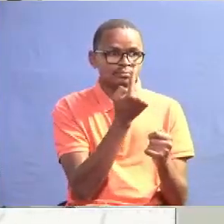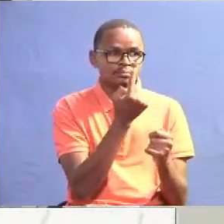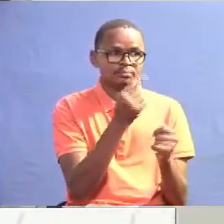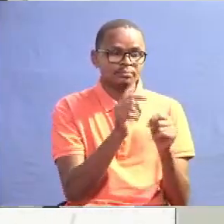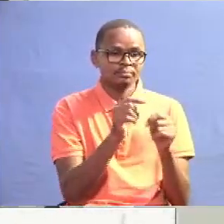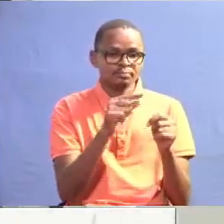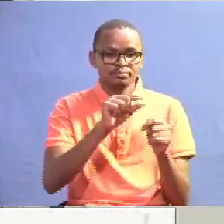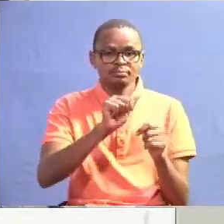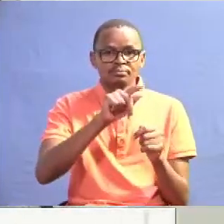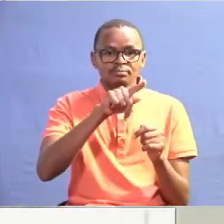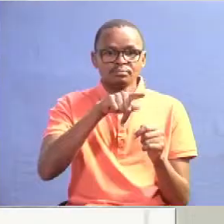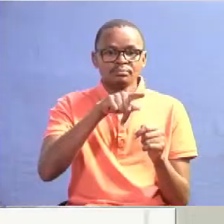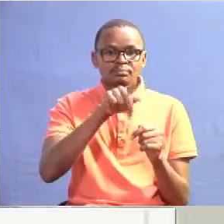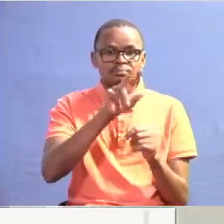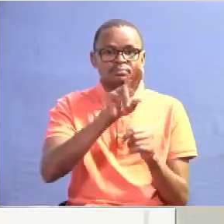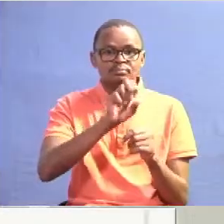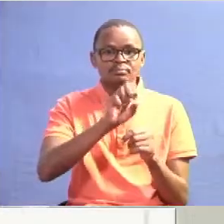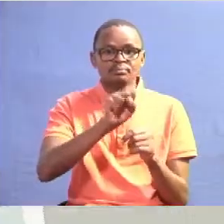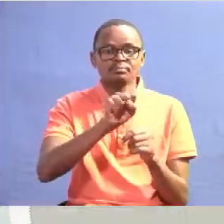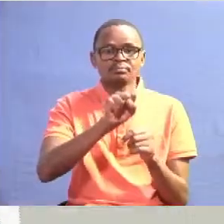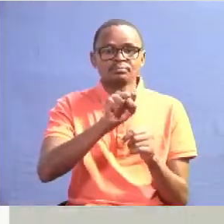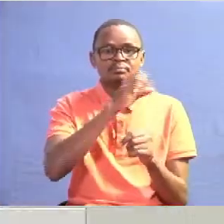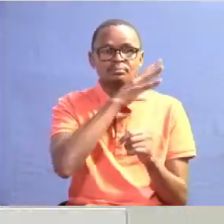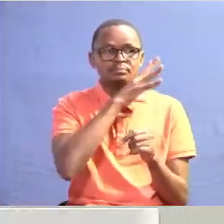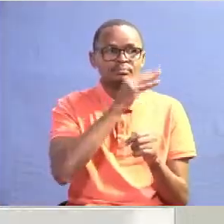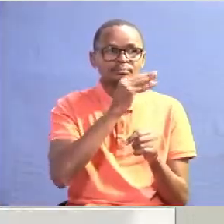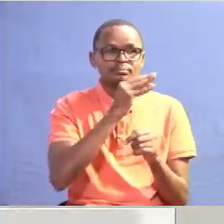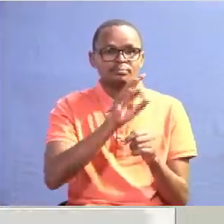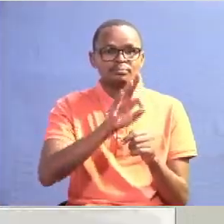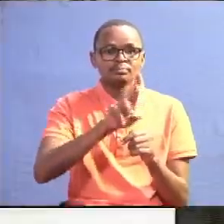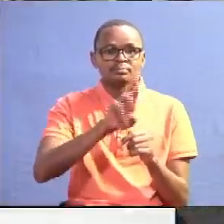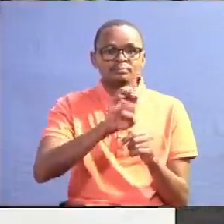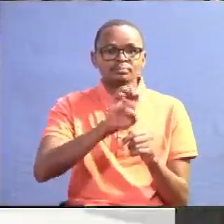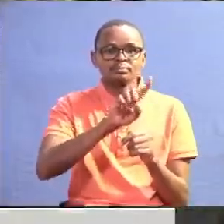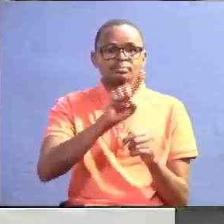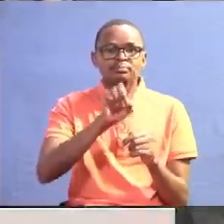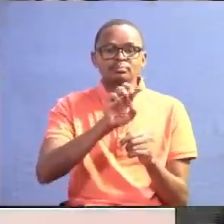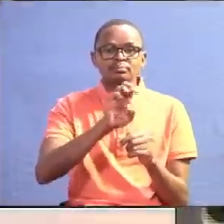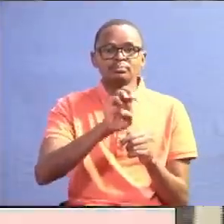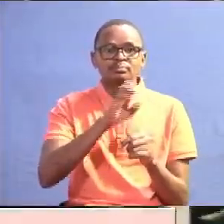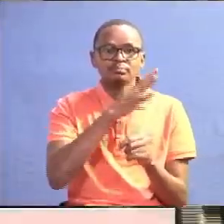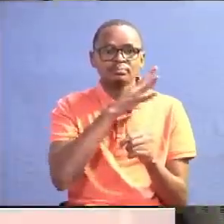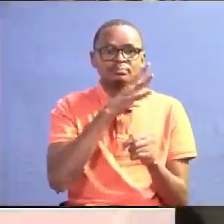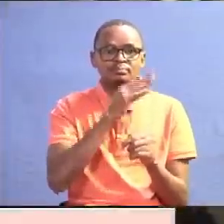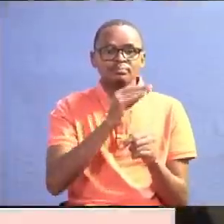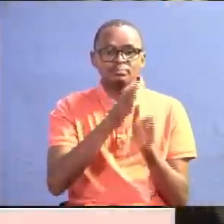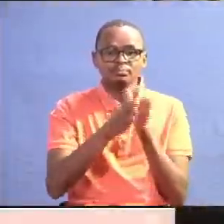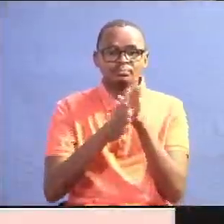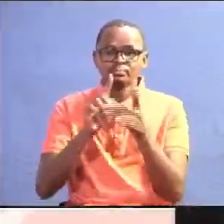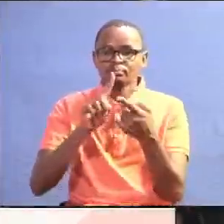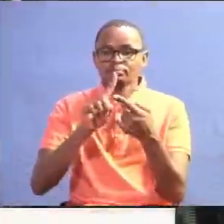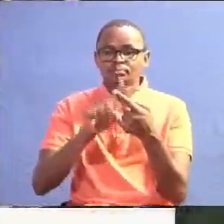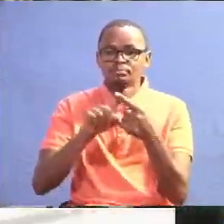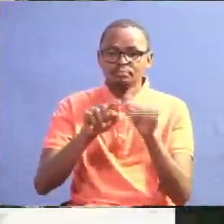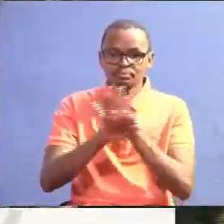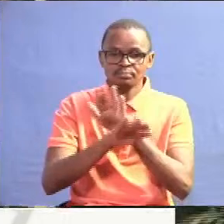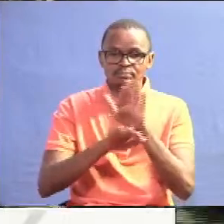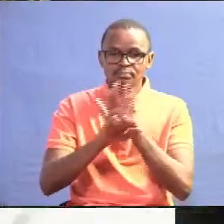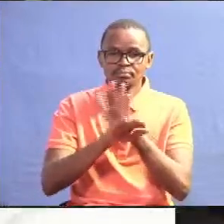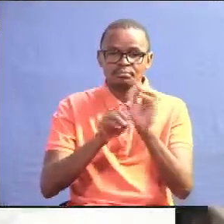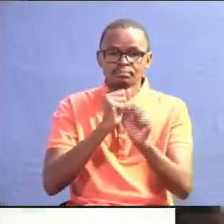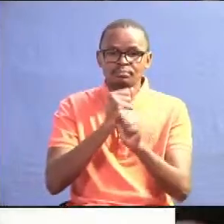left by the potential U.S. withdrawal, as the freeze could affect equipment and logistic to basic